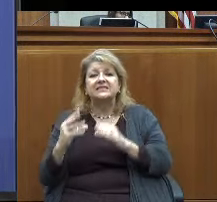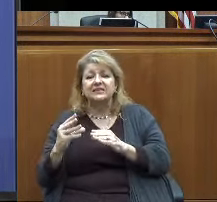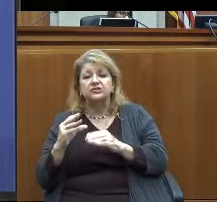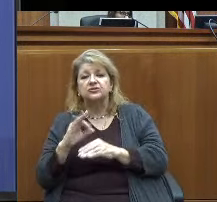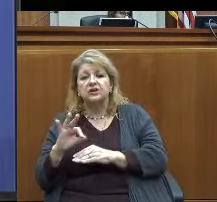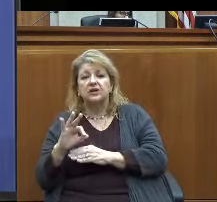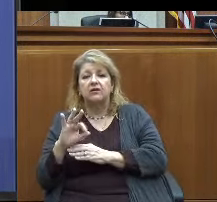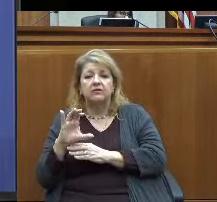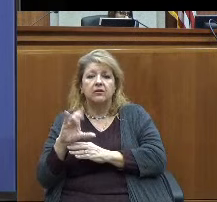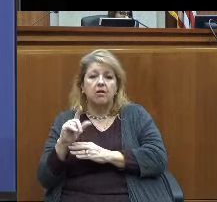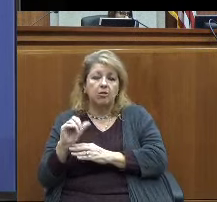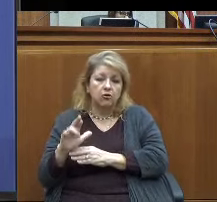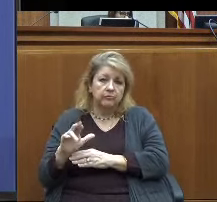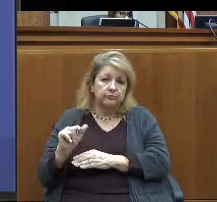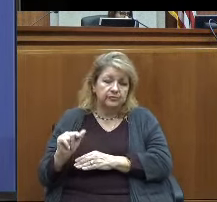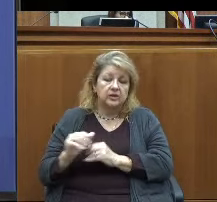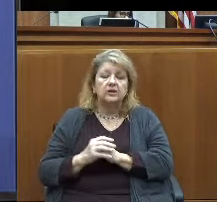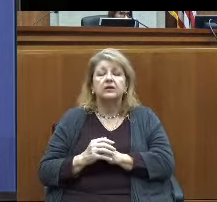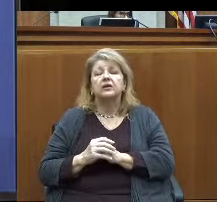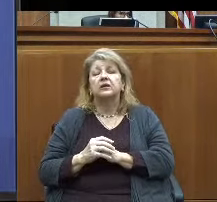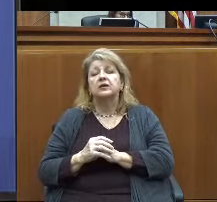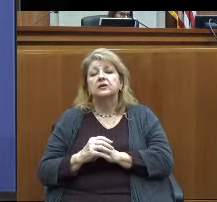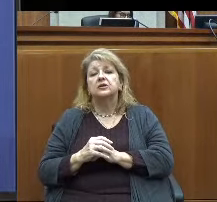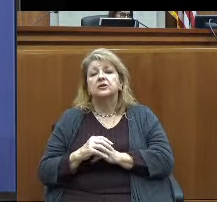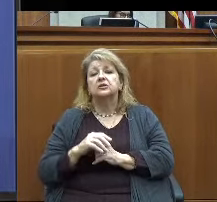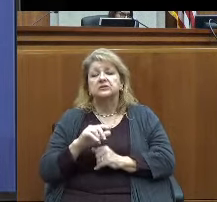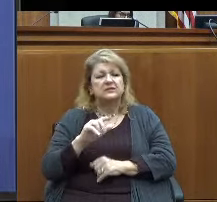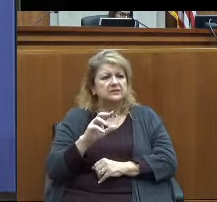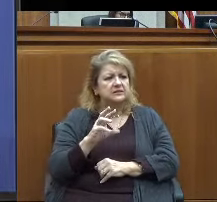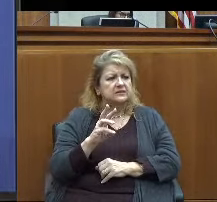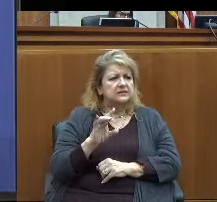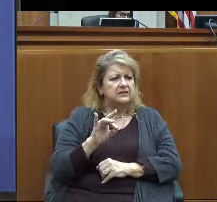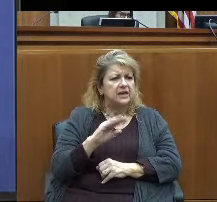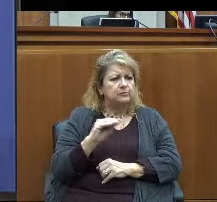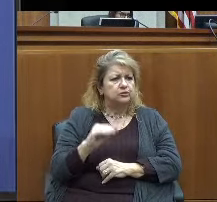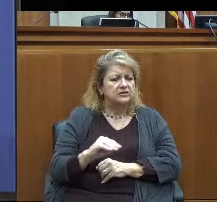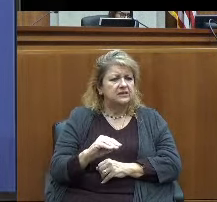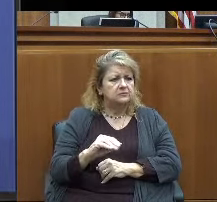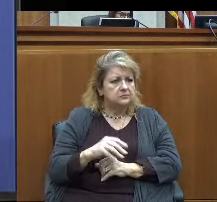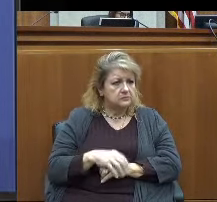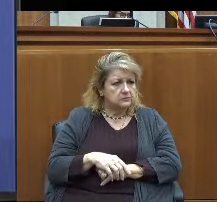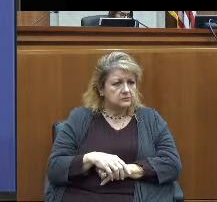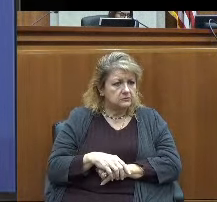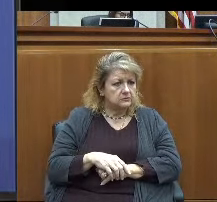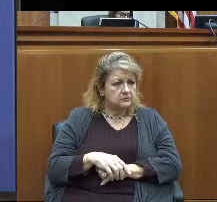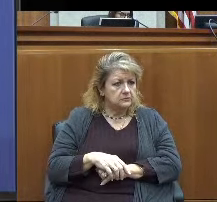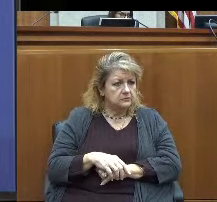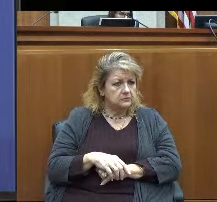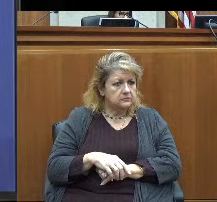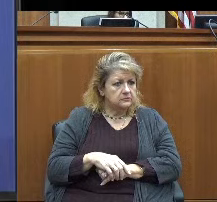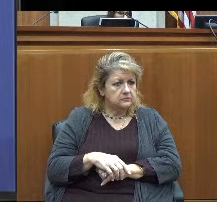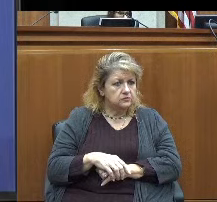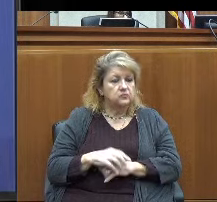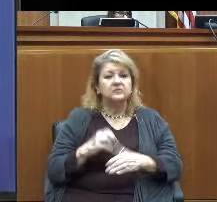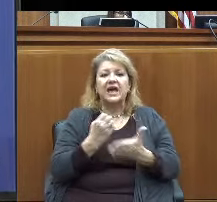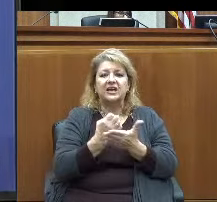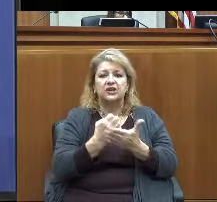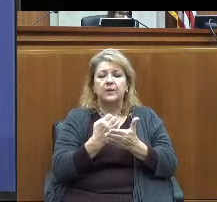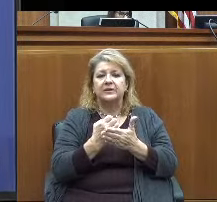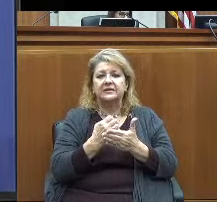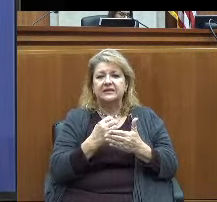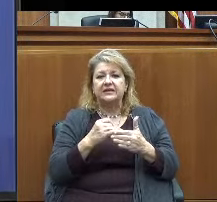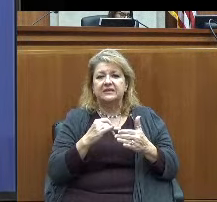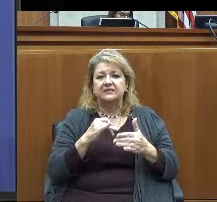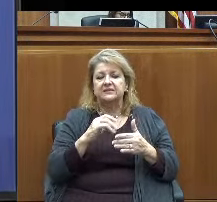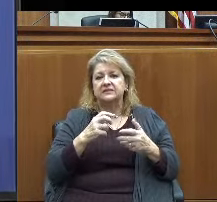color, 68% of the total student population is economically disadvantaged, 19% of students have disabilities,